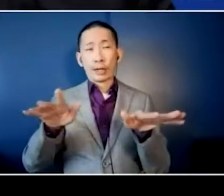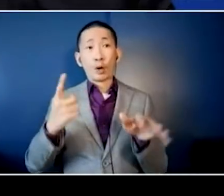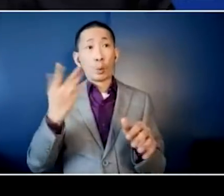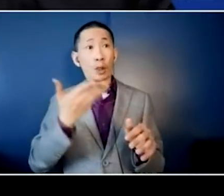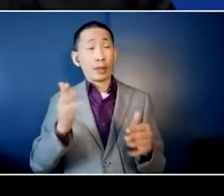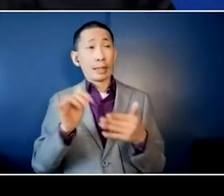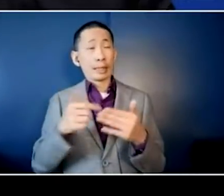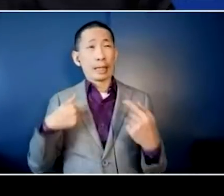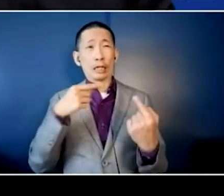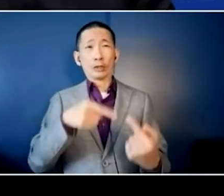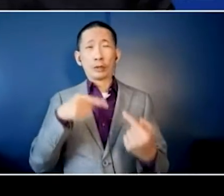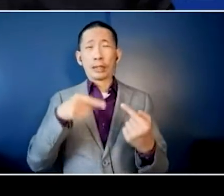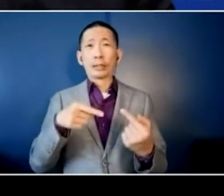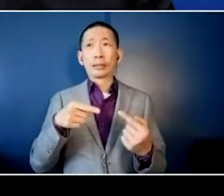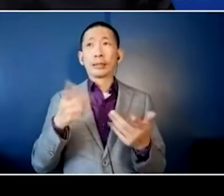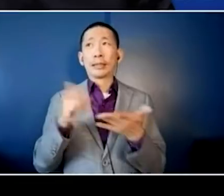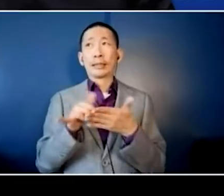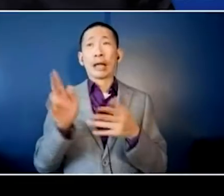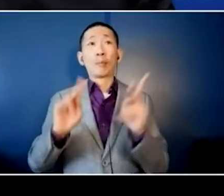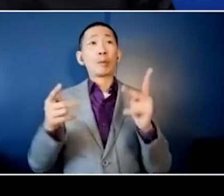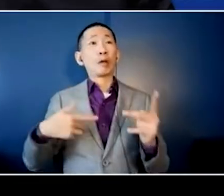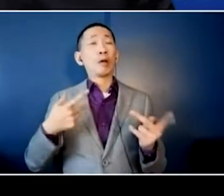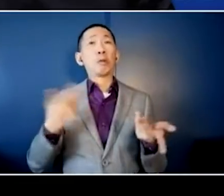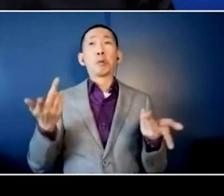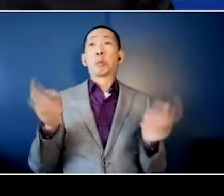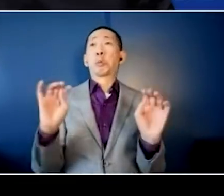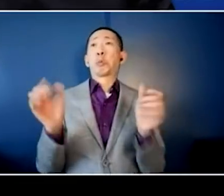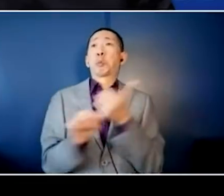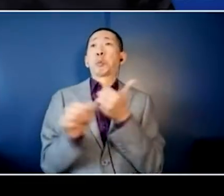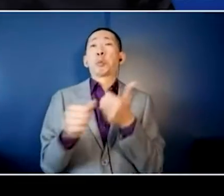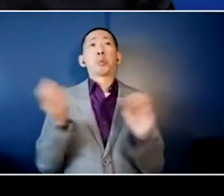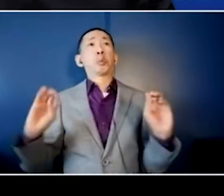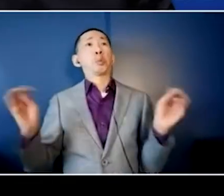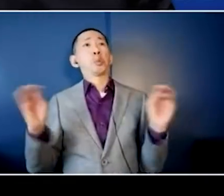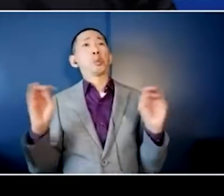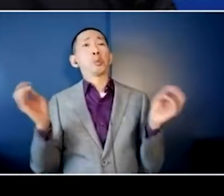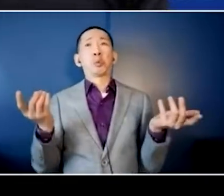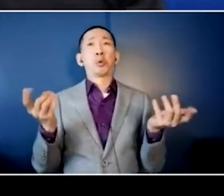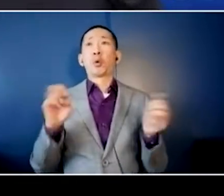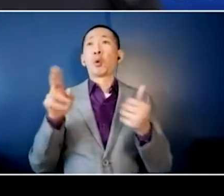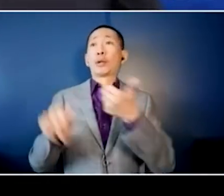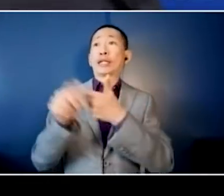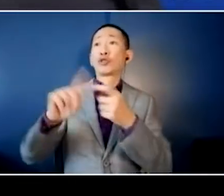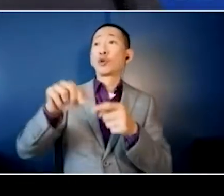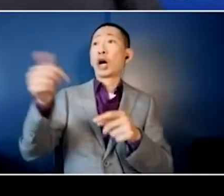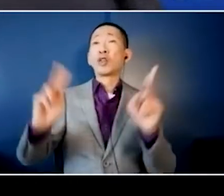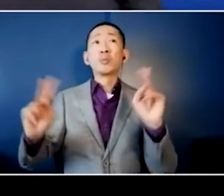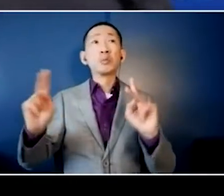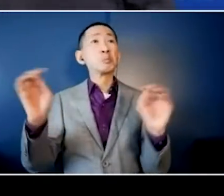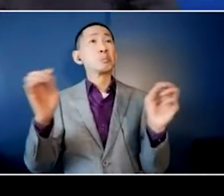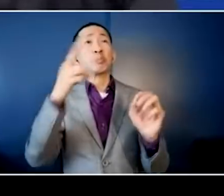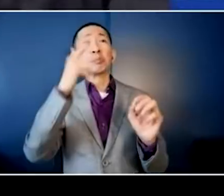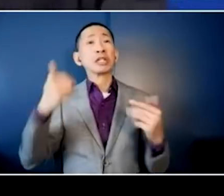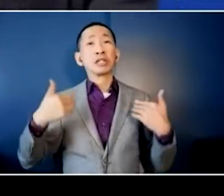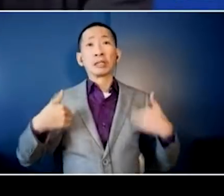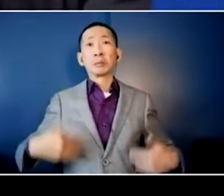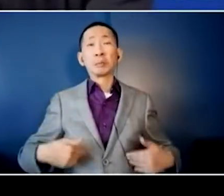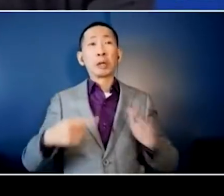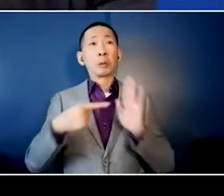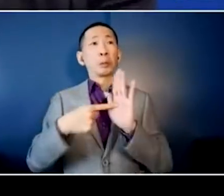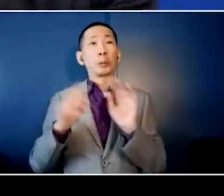feeling that they are not in danger themselves or endangering anyone else if they don't have symptoms.